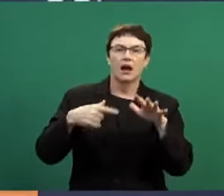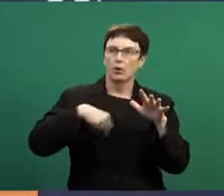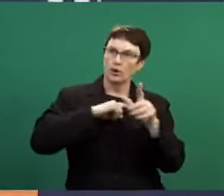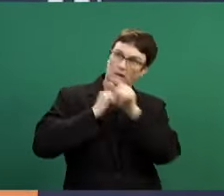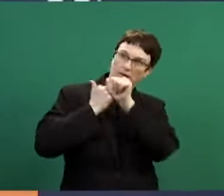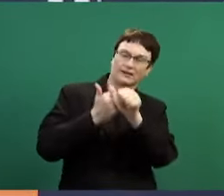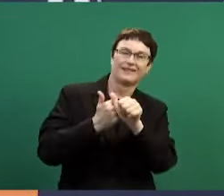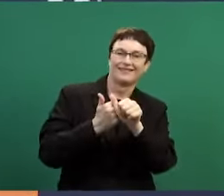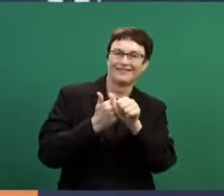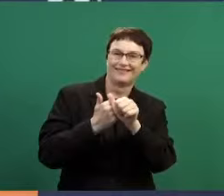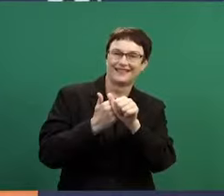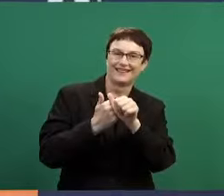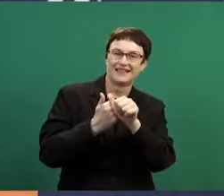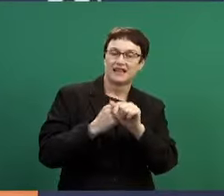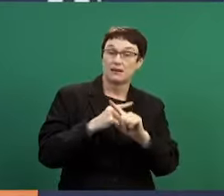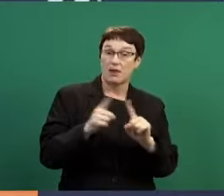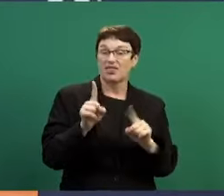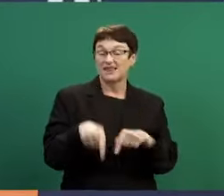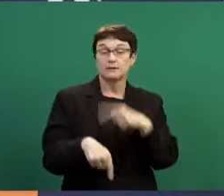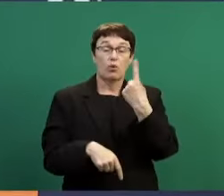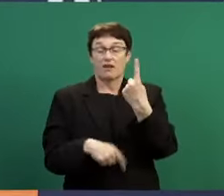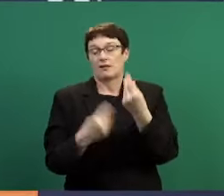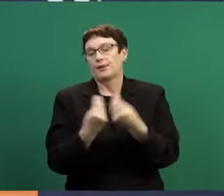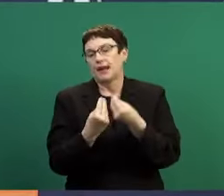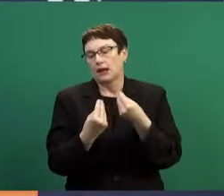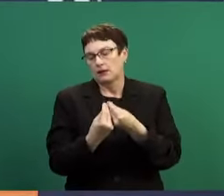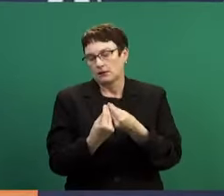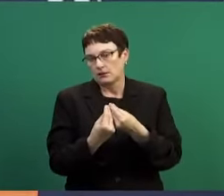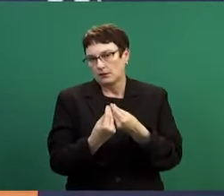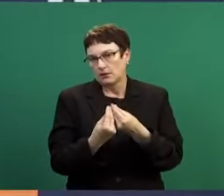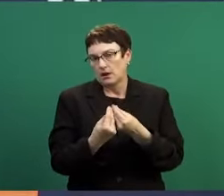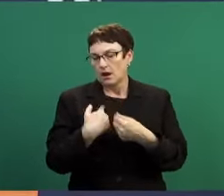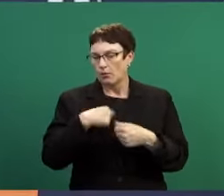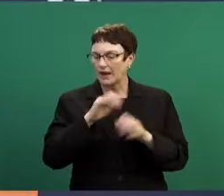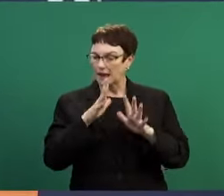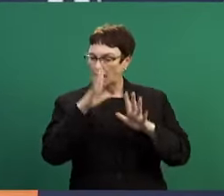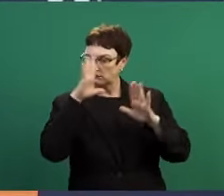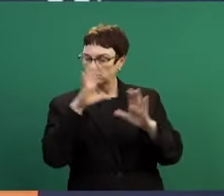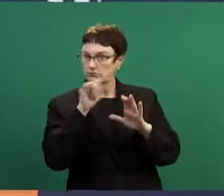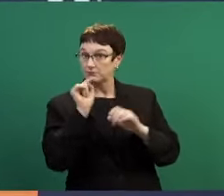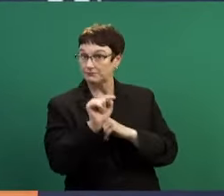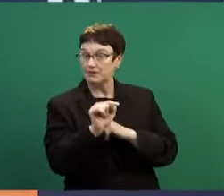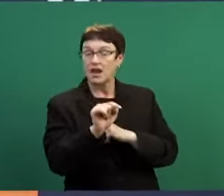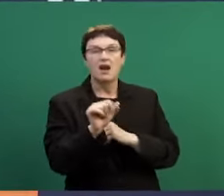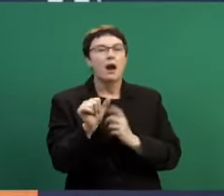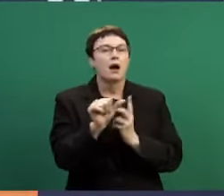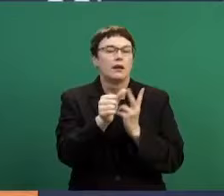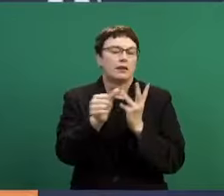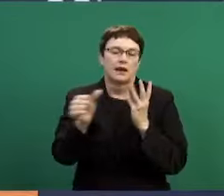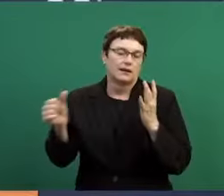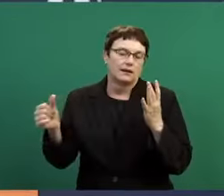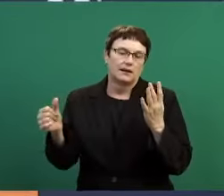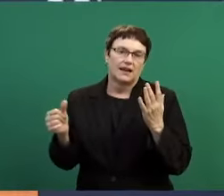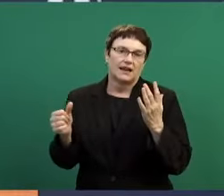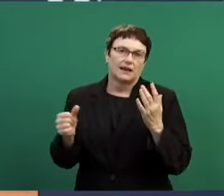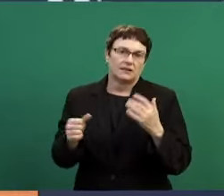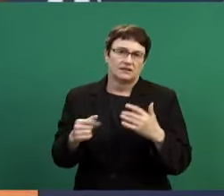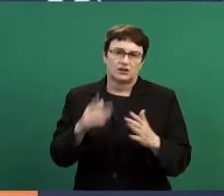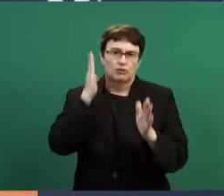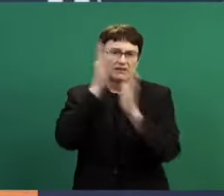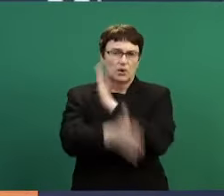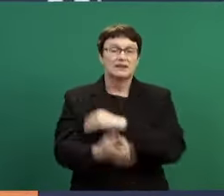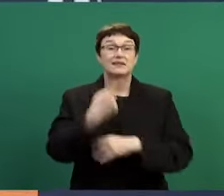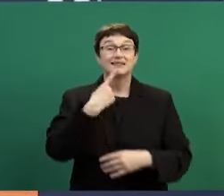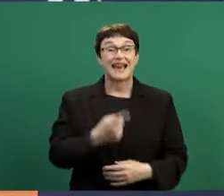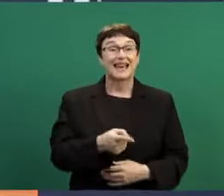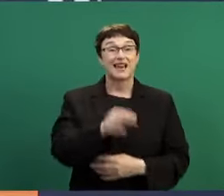But that is the one aspect that you look at. Others just take the straightforward and says the